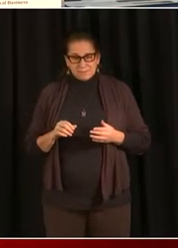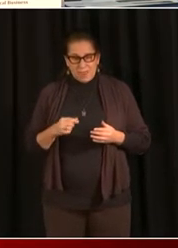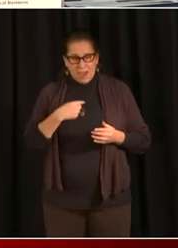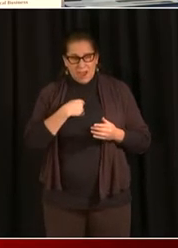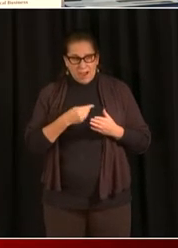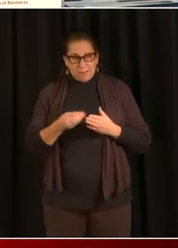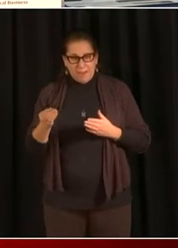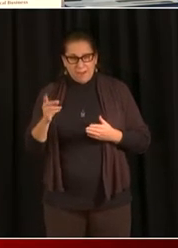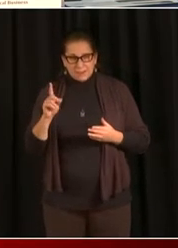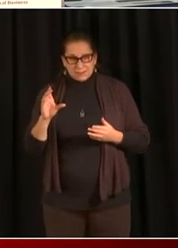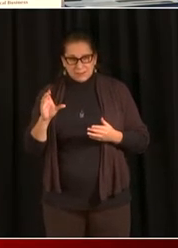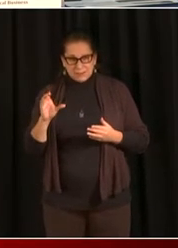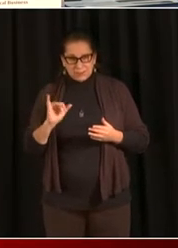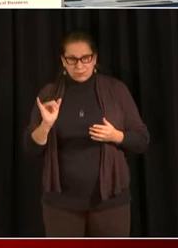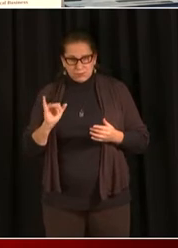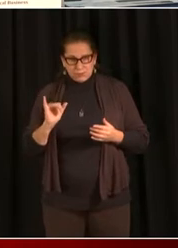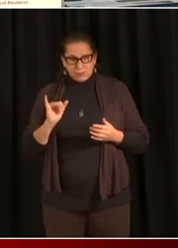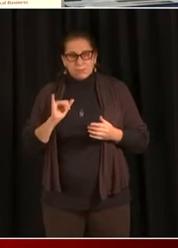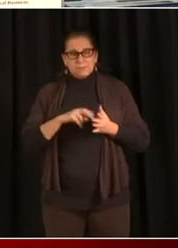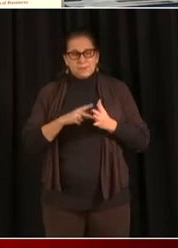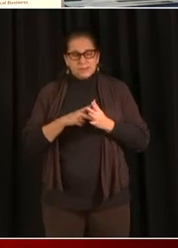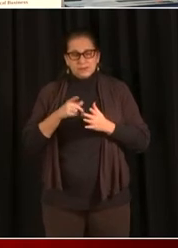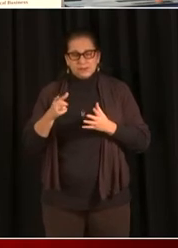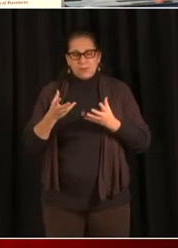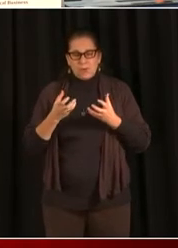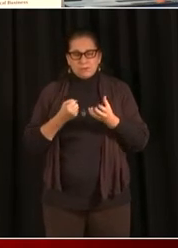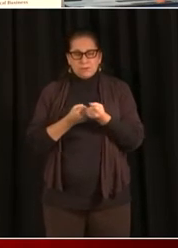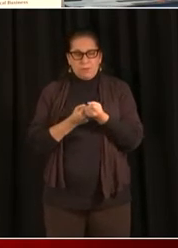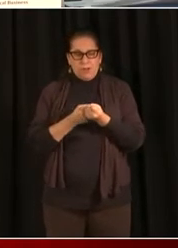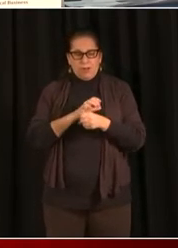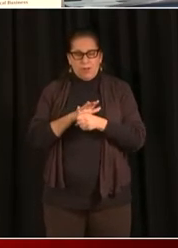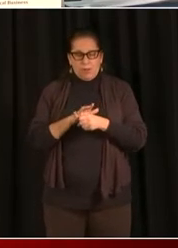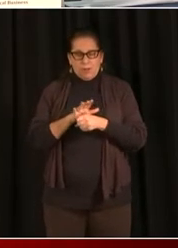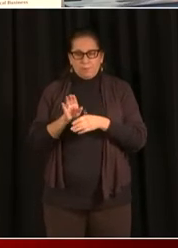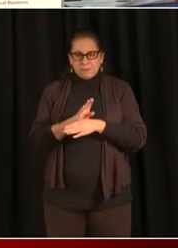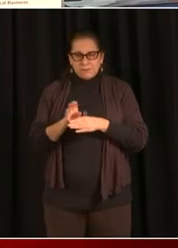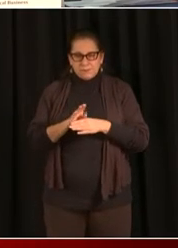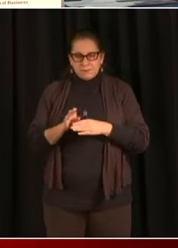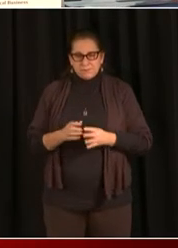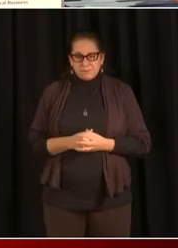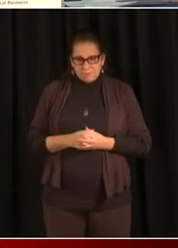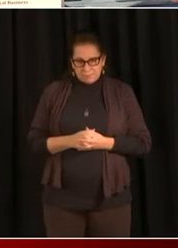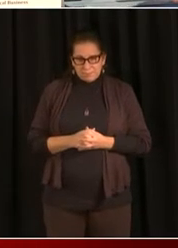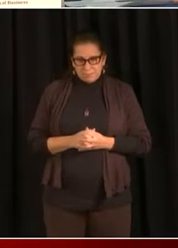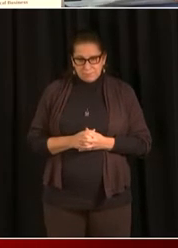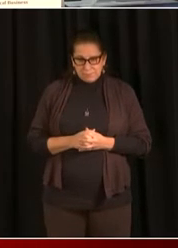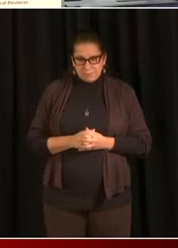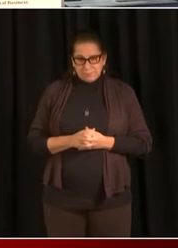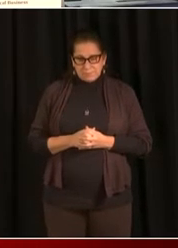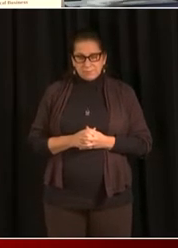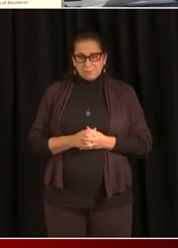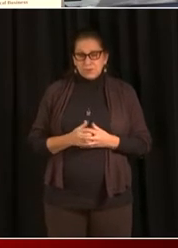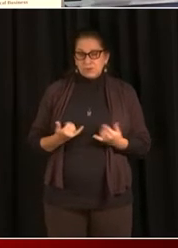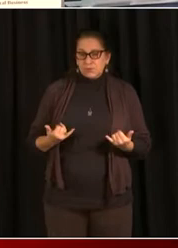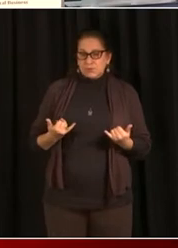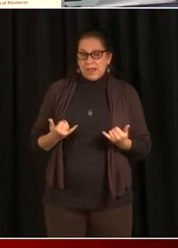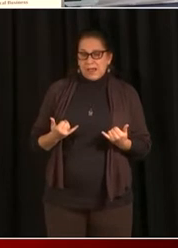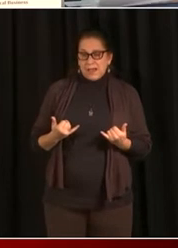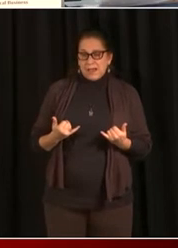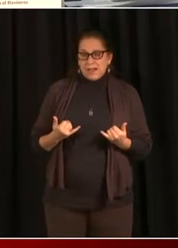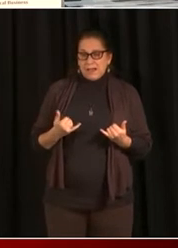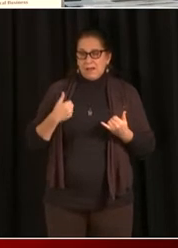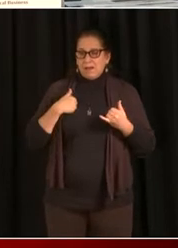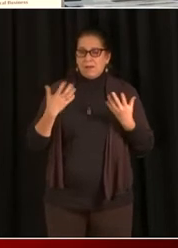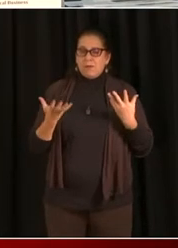for us, and we need to be there for our businesses. Now, the news of the day, of course, is the Bridge